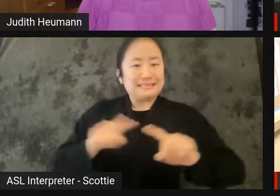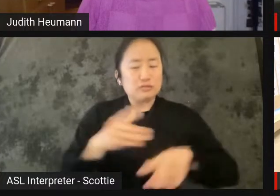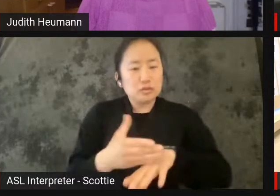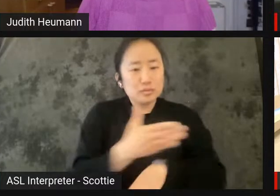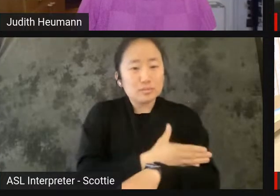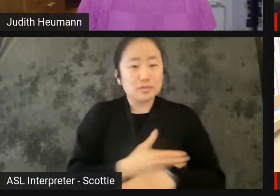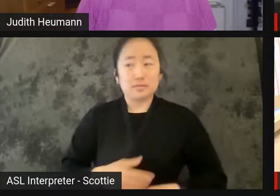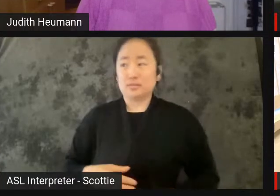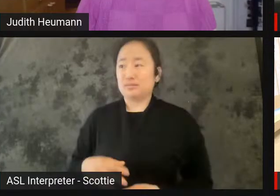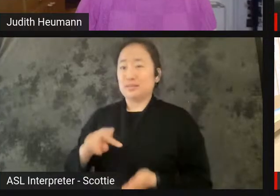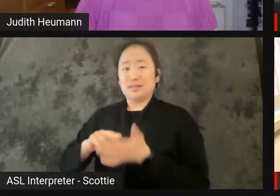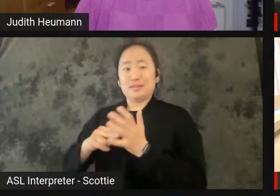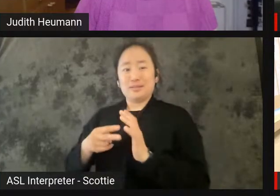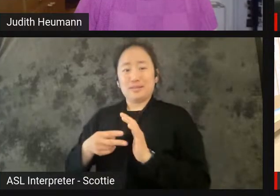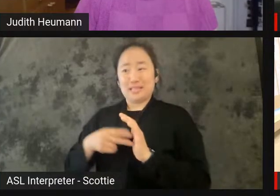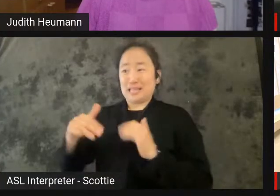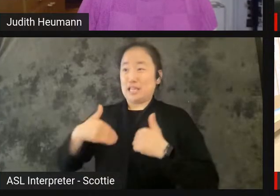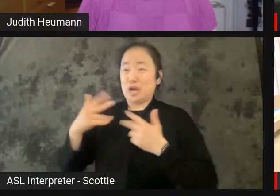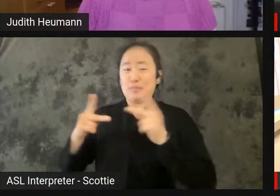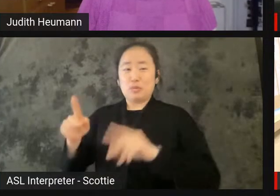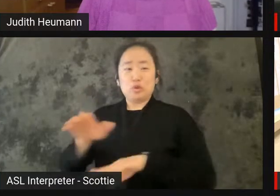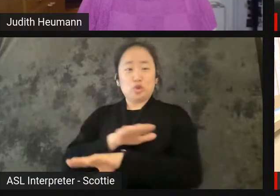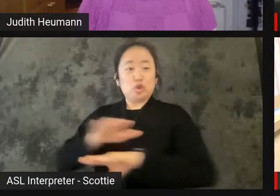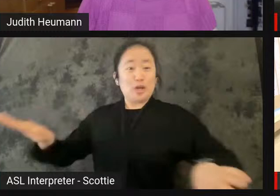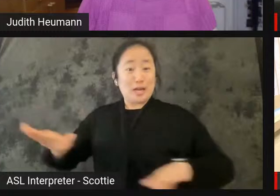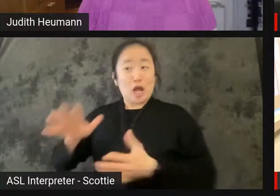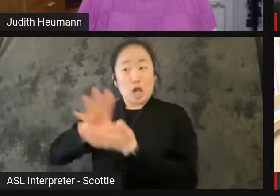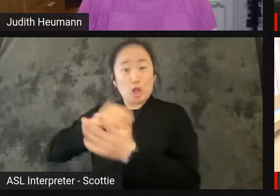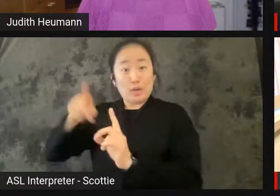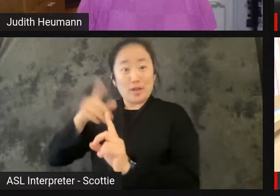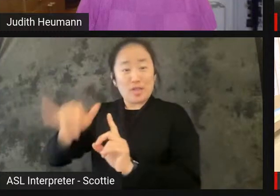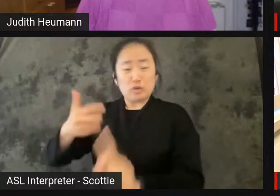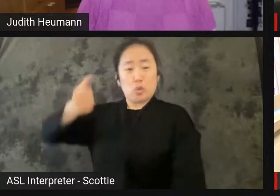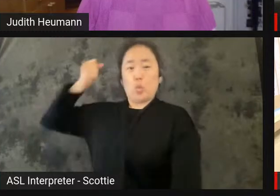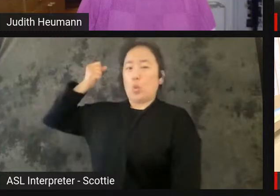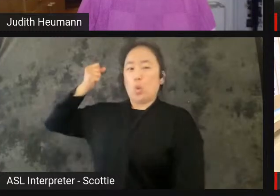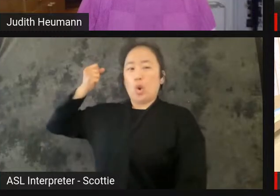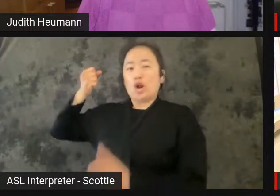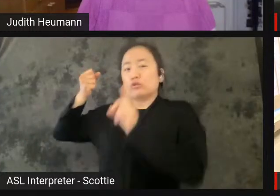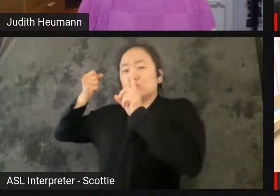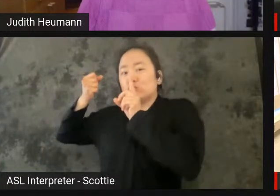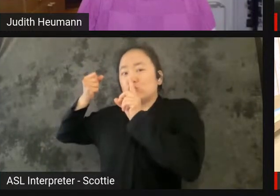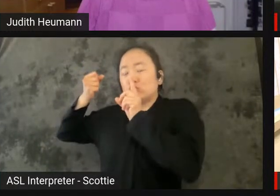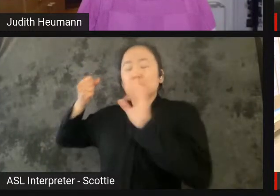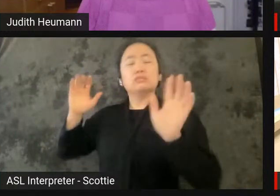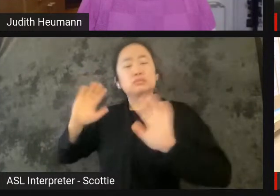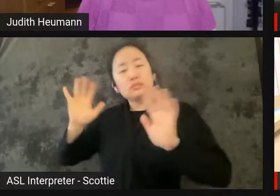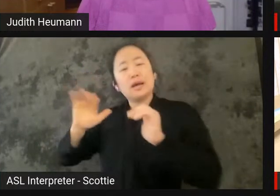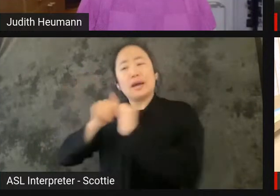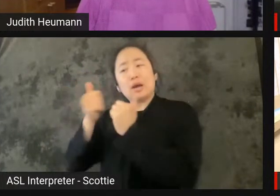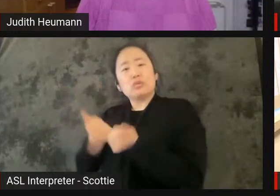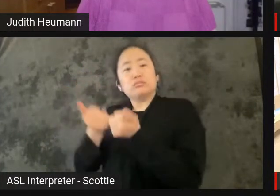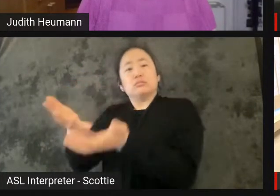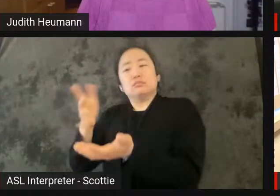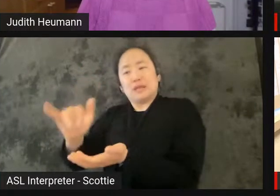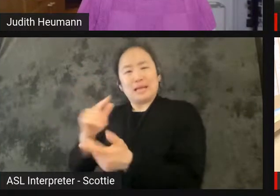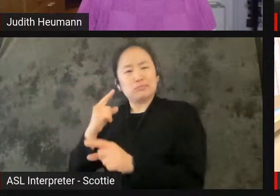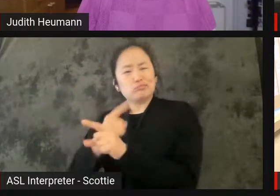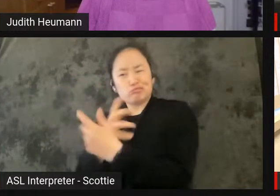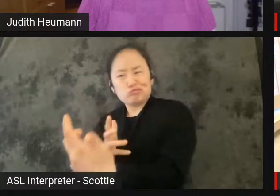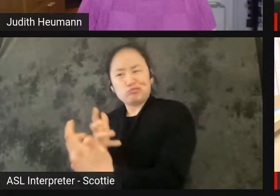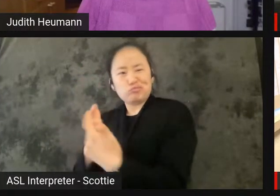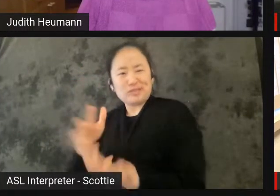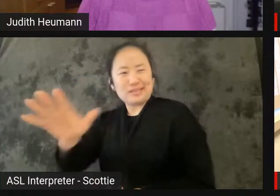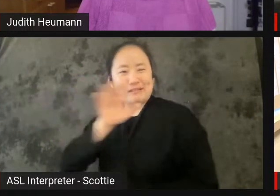shouldn't learn about. They should learn about it in an appropriate way. But if we look at Ukraine right now and the amount